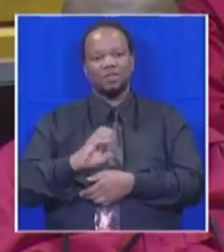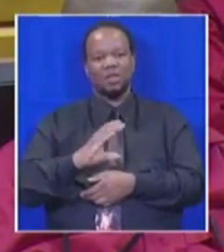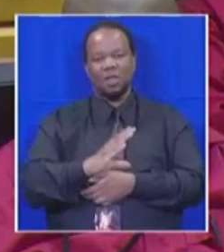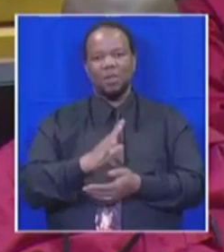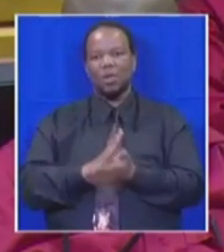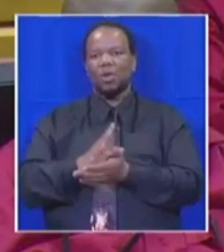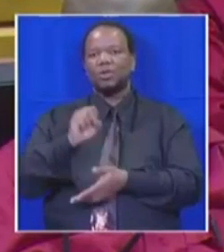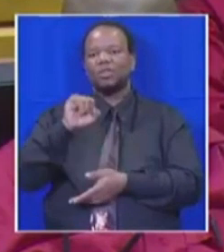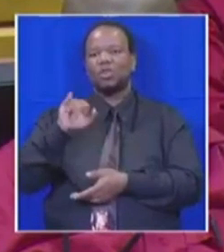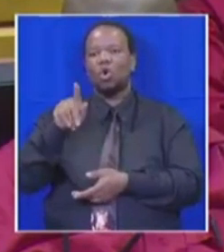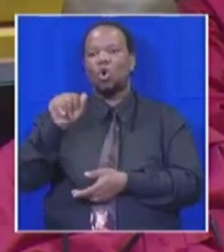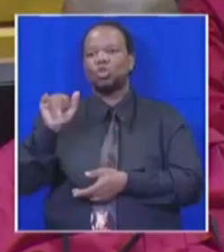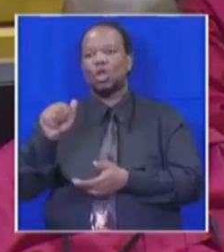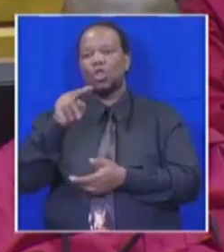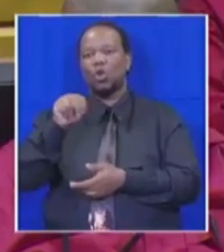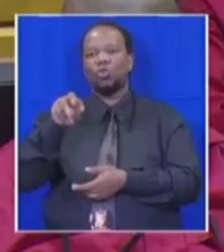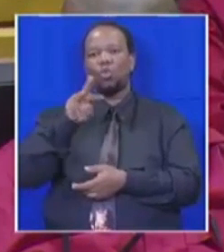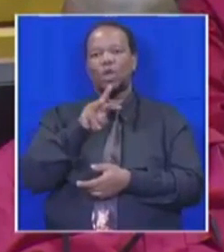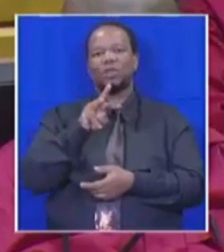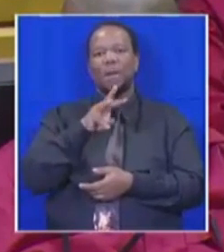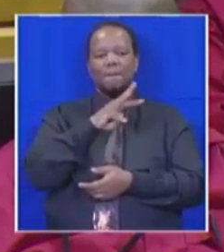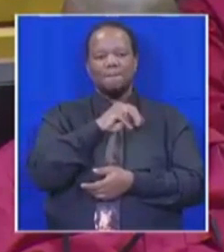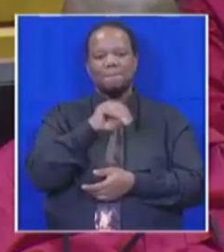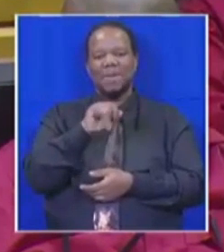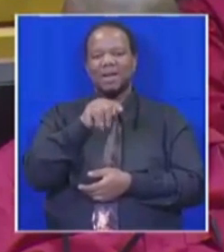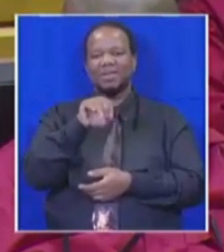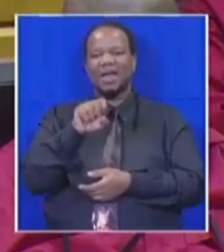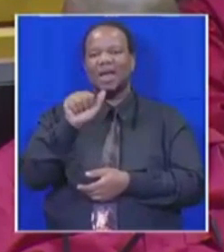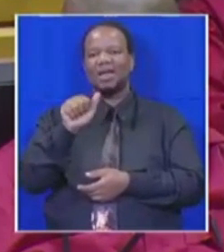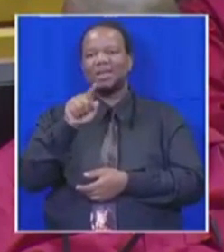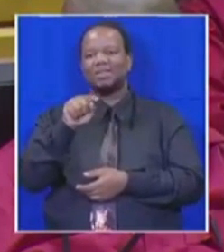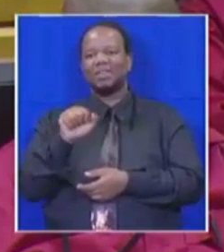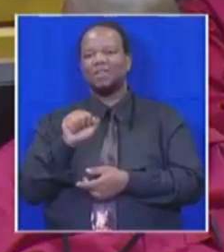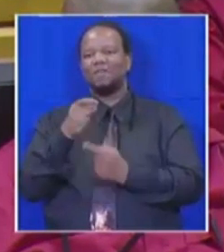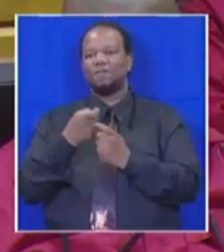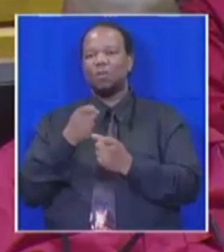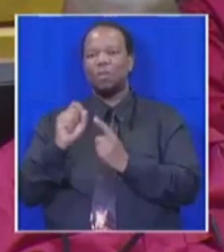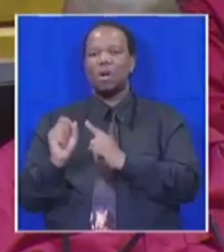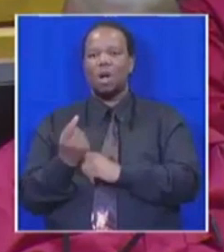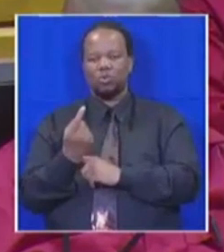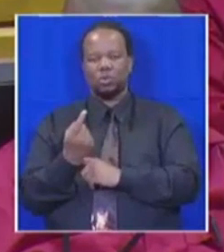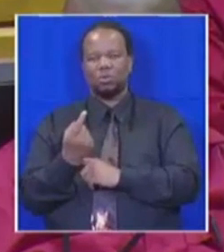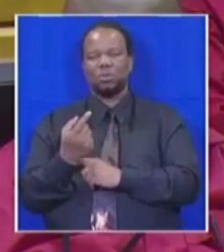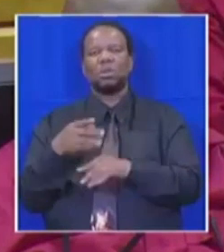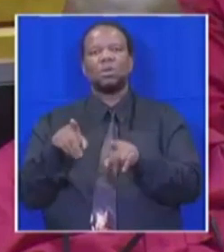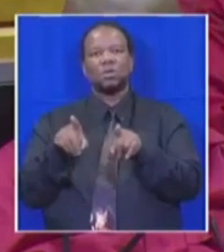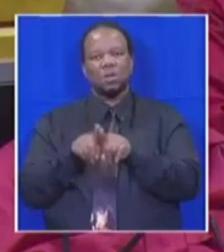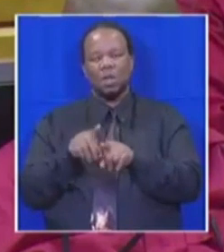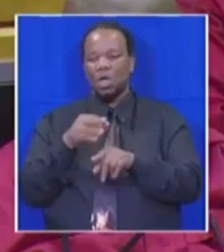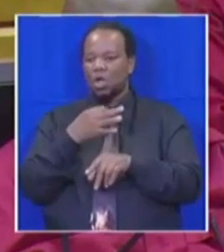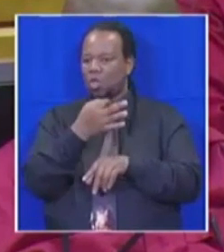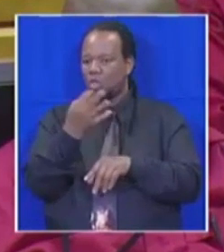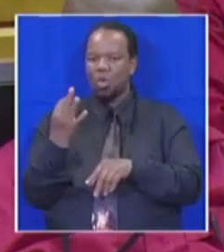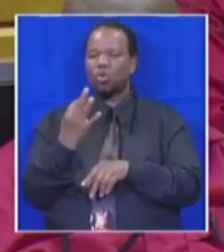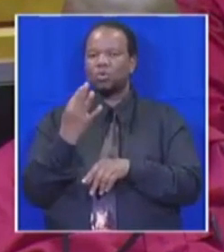Sikoto from Northwest, and fighter Matlatsi from Gauteng. Recognize these outstanding ground forces as activists in